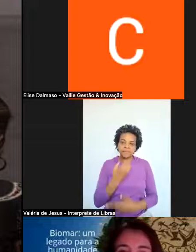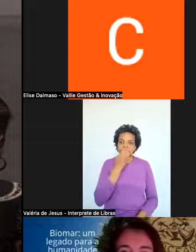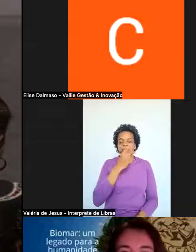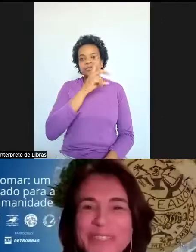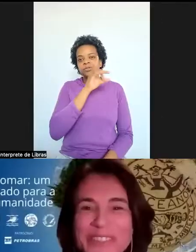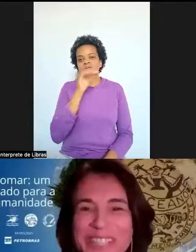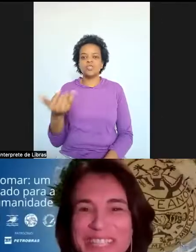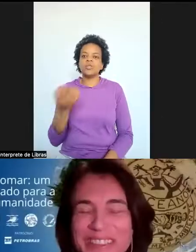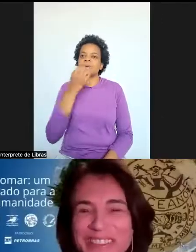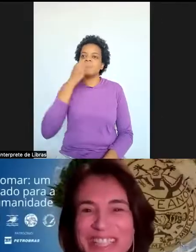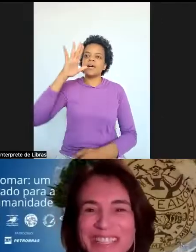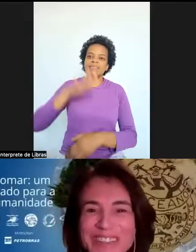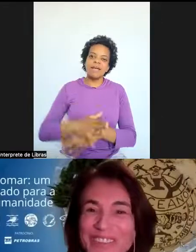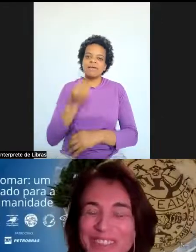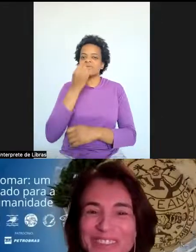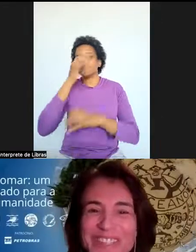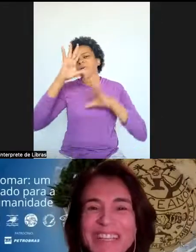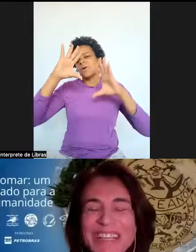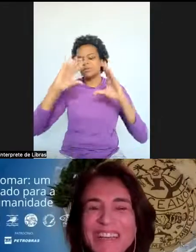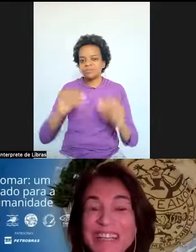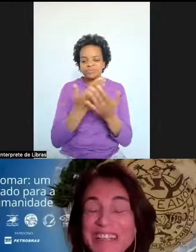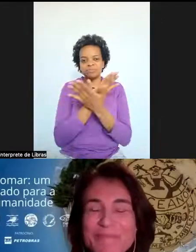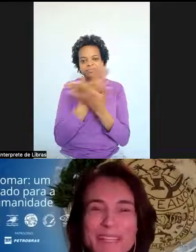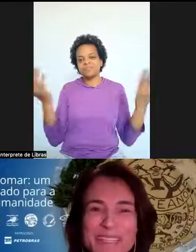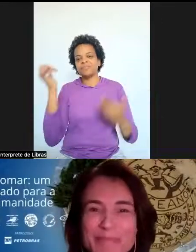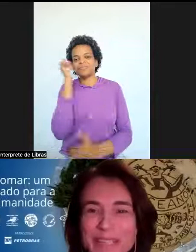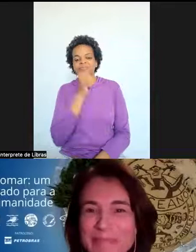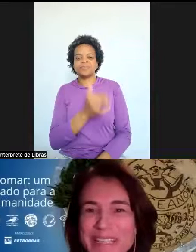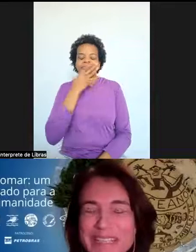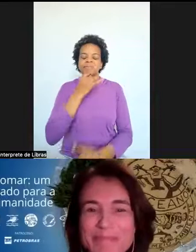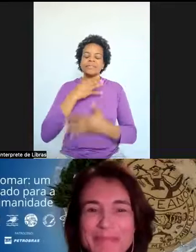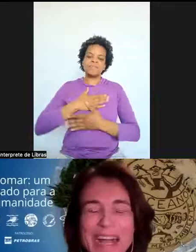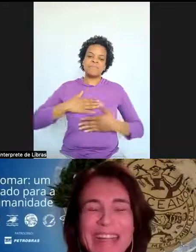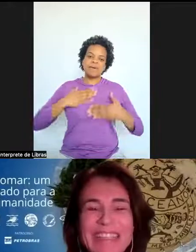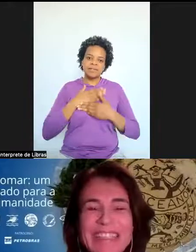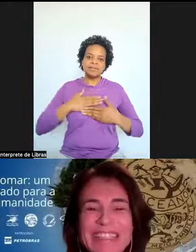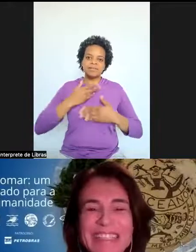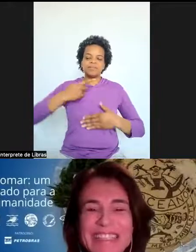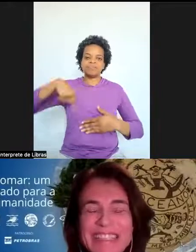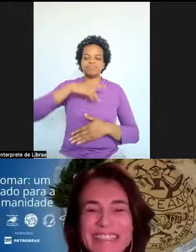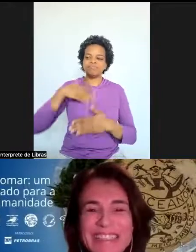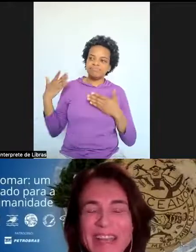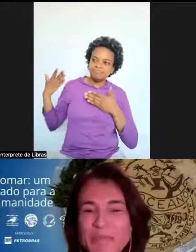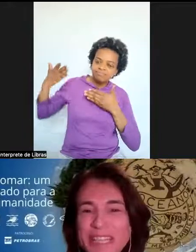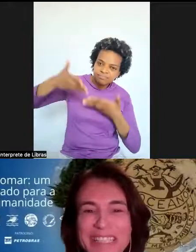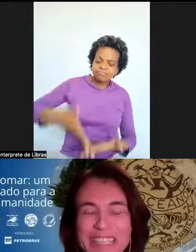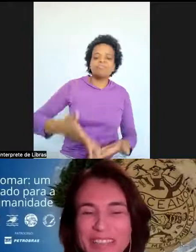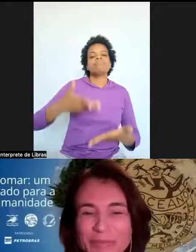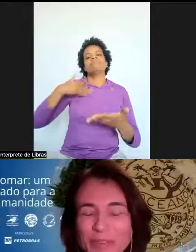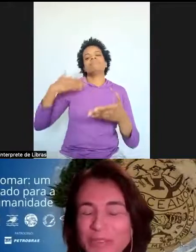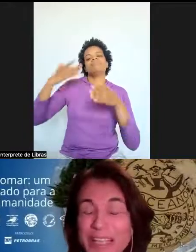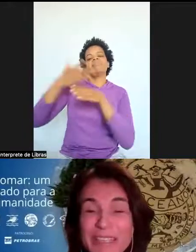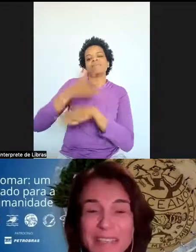welcome, Tatiana. Good morning, good afternoon, good evening, everybody. It's such a pleasure to be here.